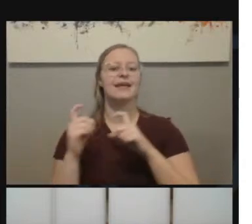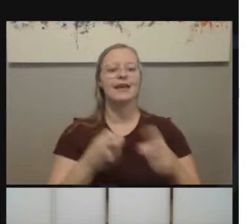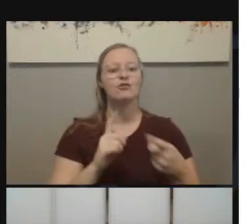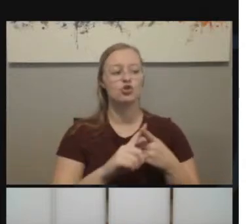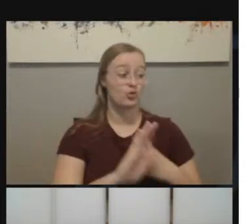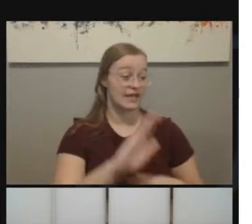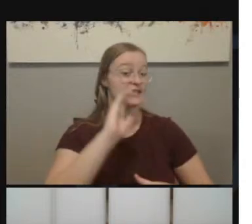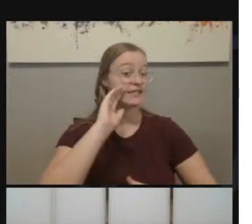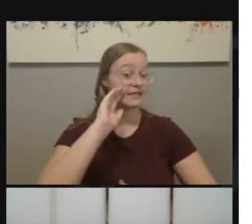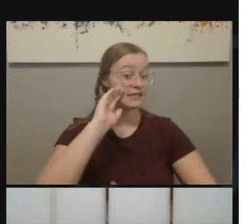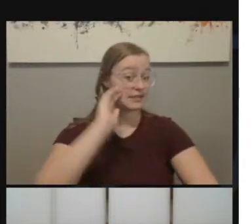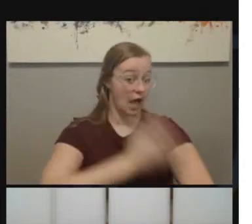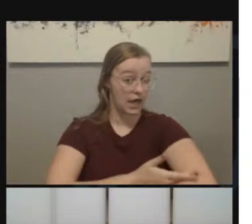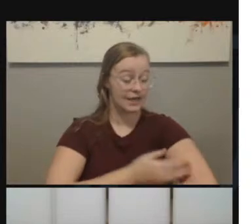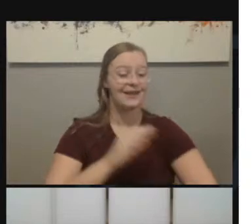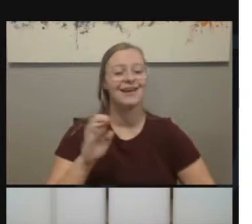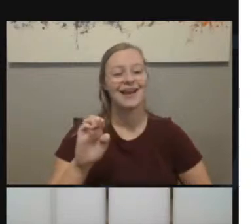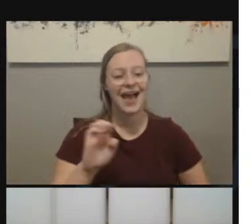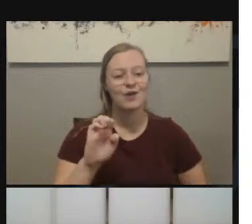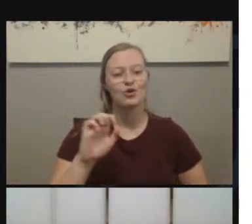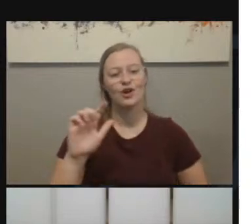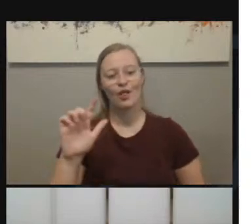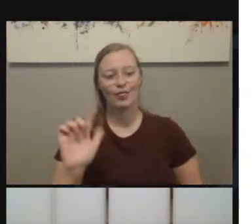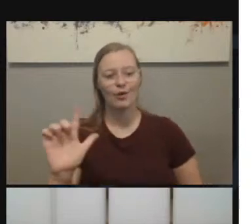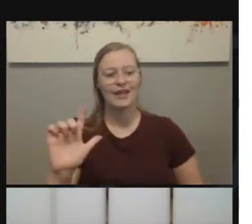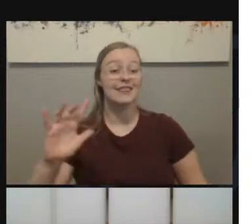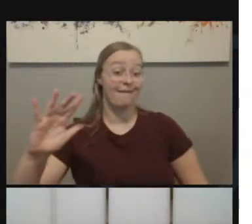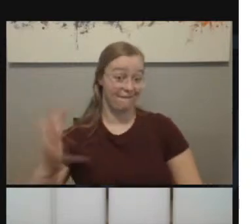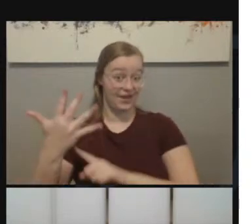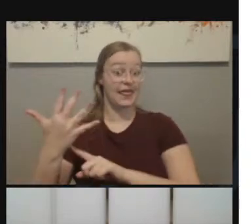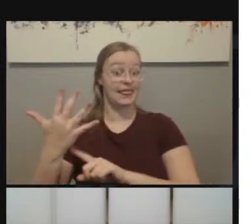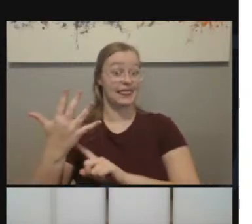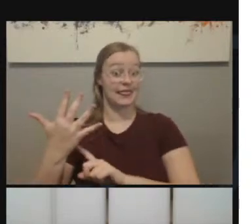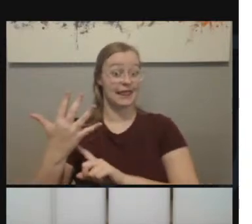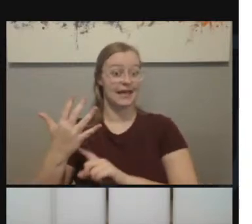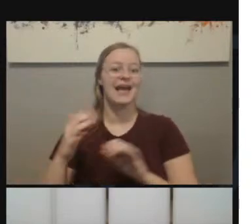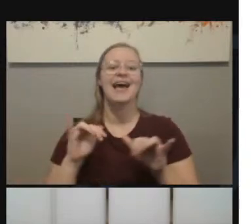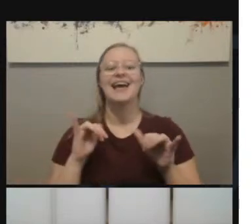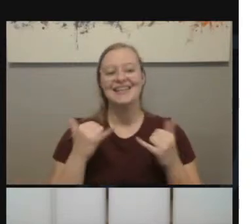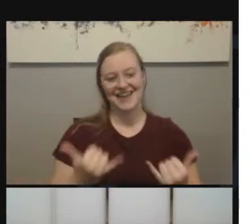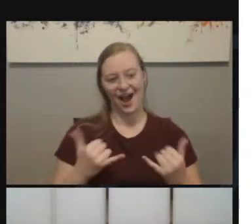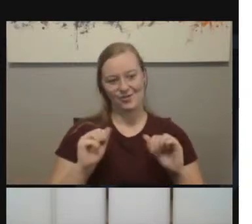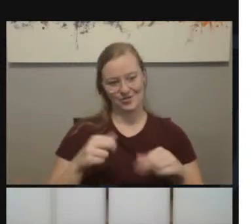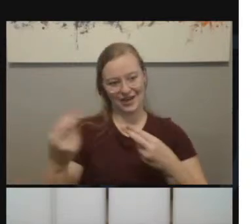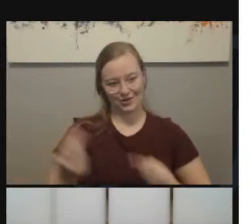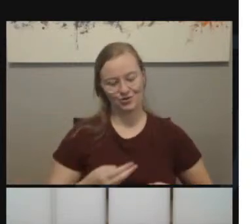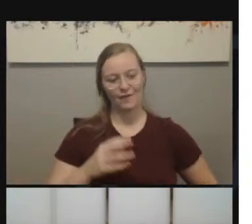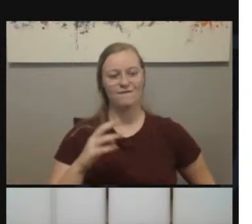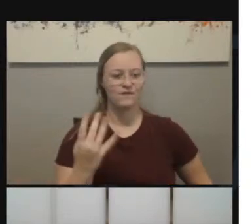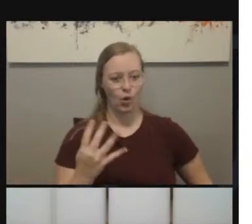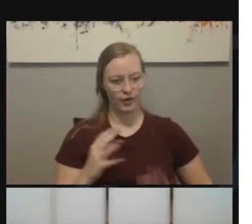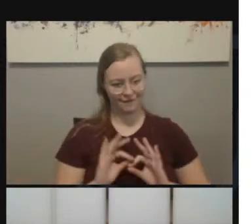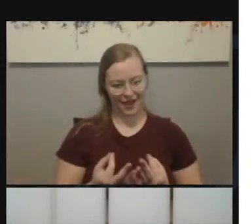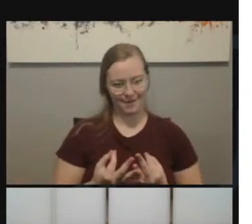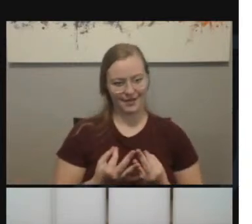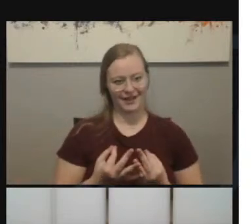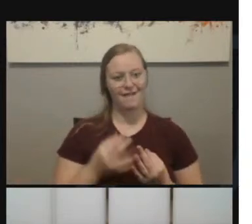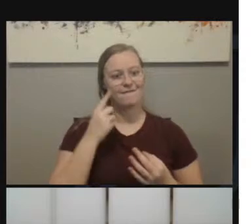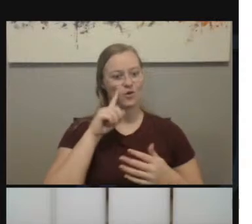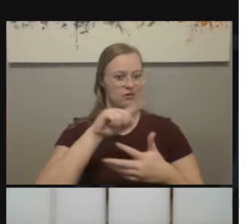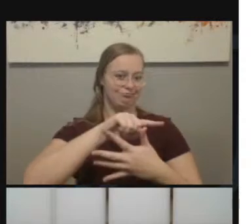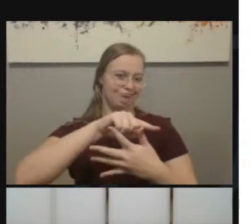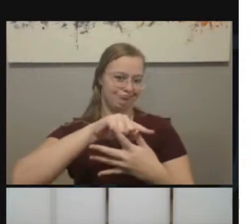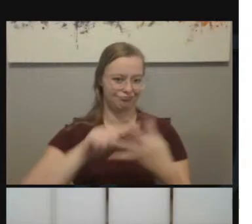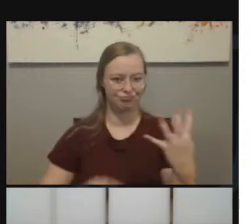Lloyd V. And now we can introduce the 4th major family in the history of the family of